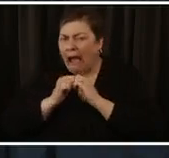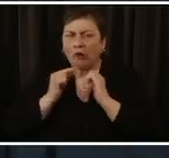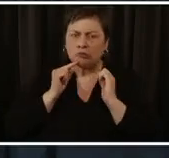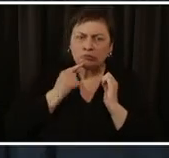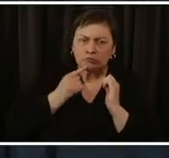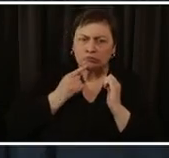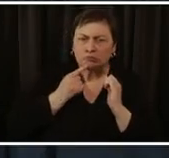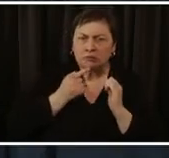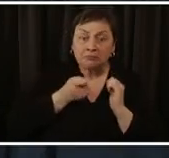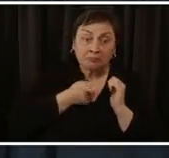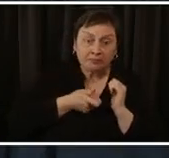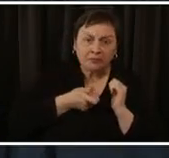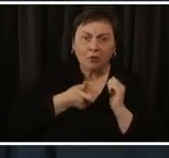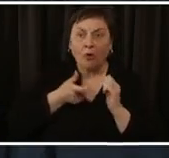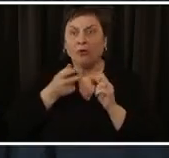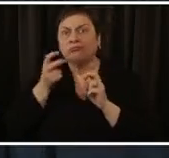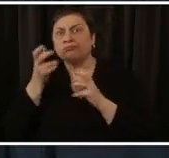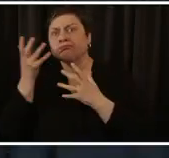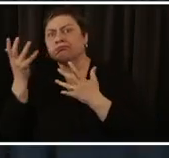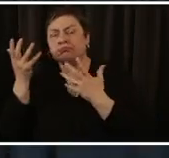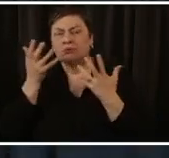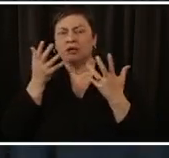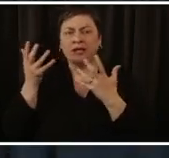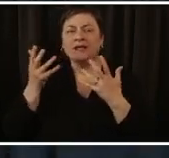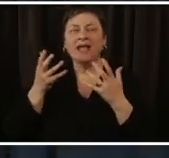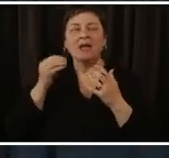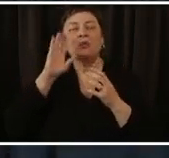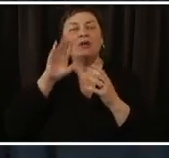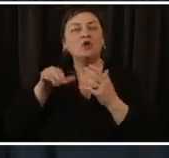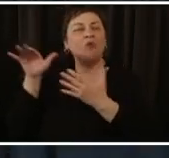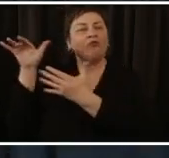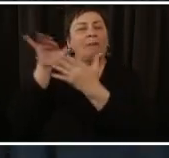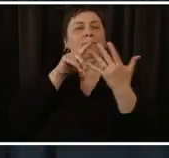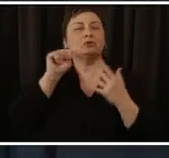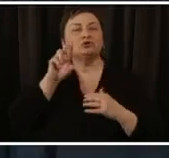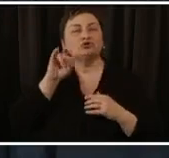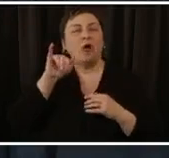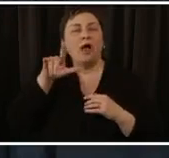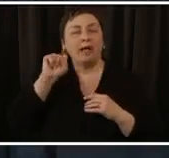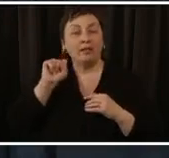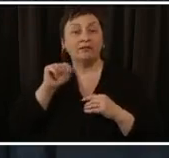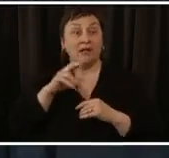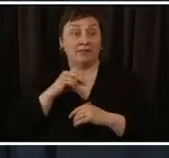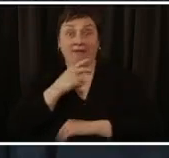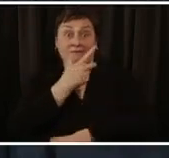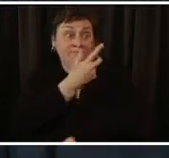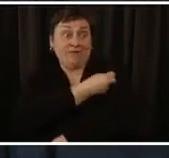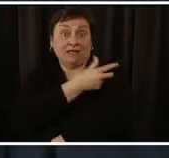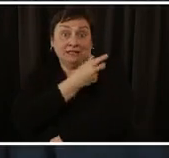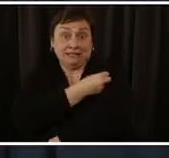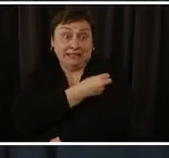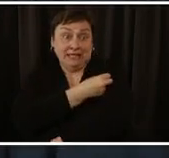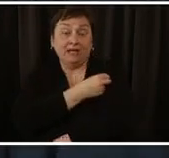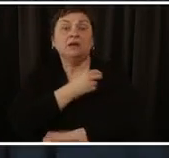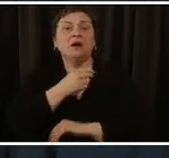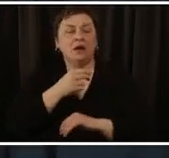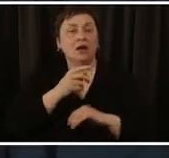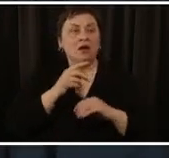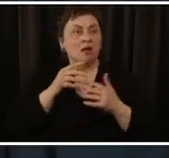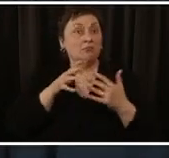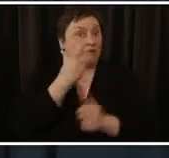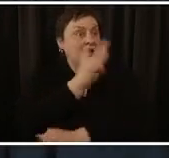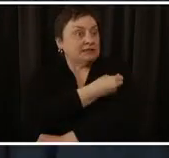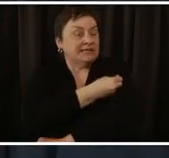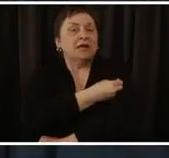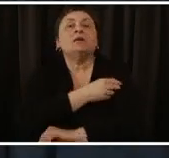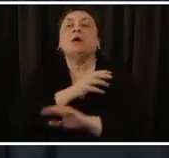is the fact that we know from the clinical trials that these vaccines tend to be even more effective at preventing severe disease. And so